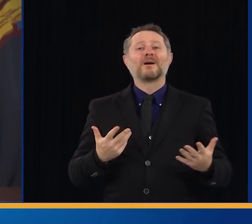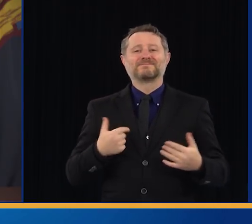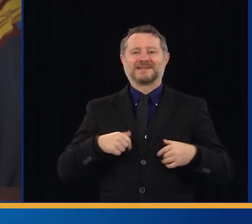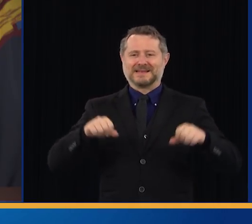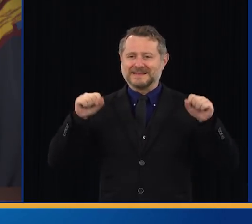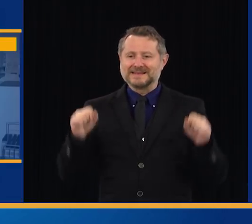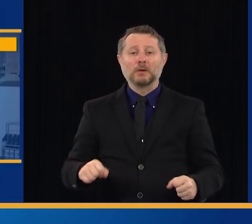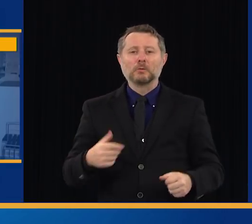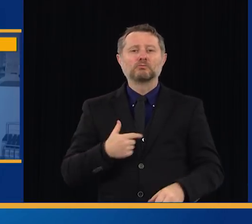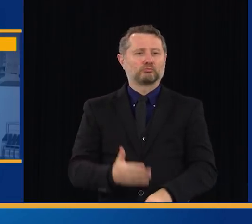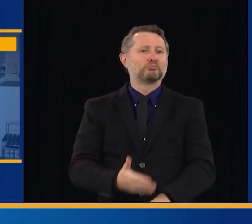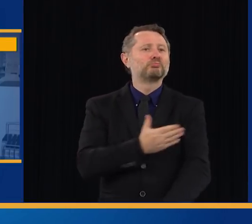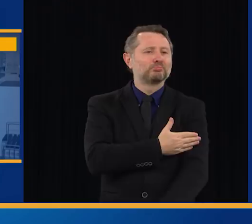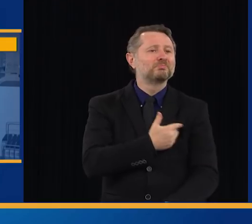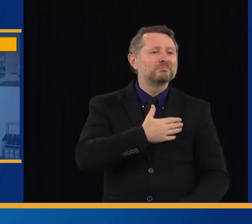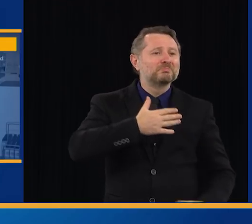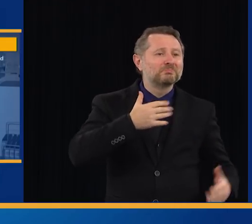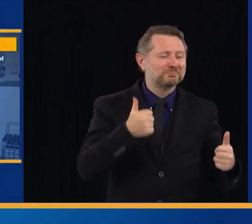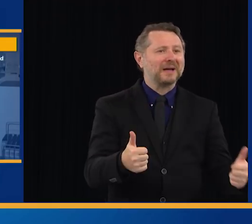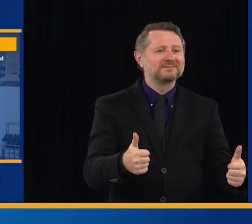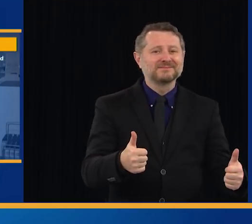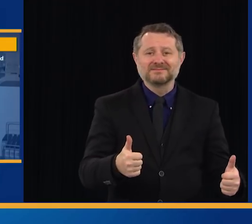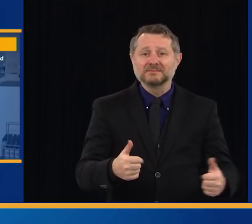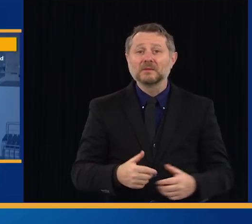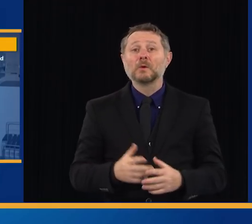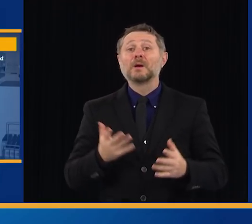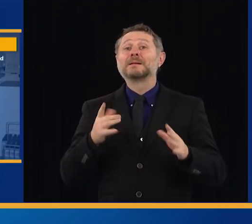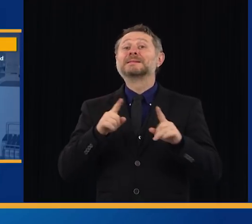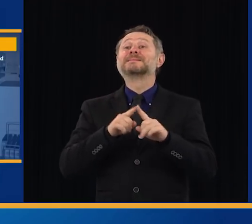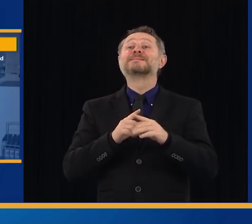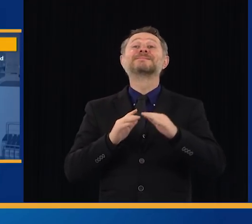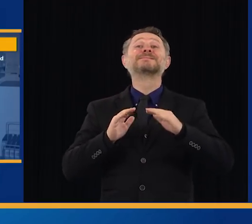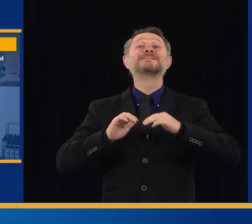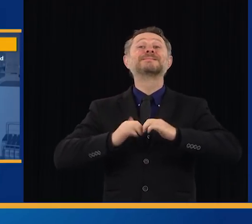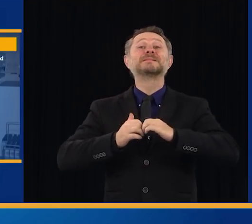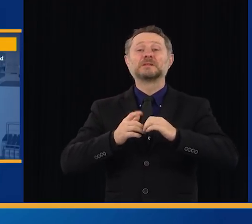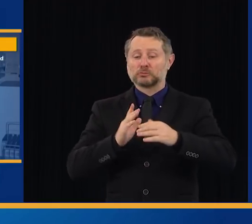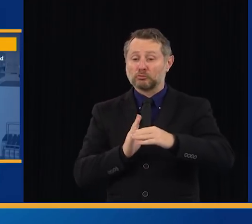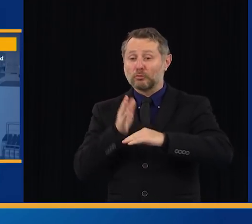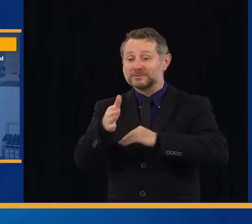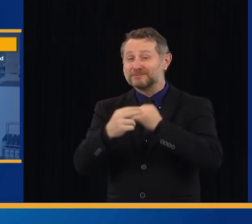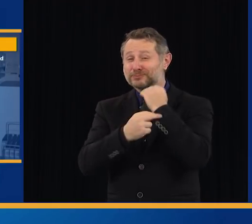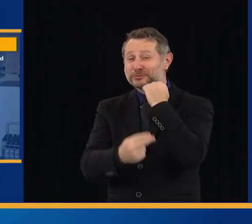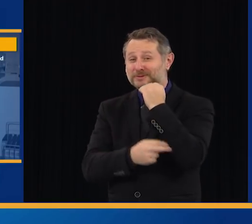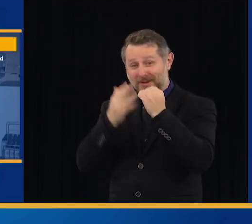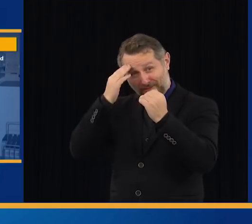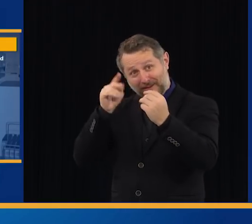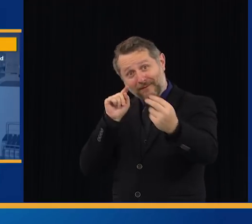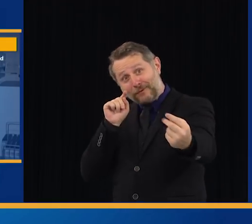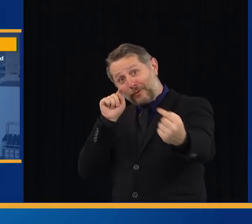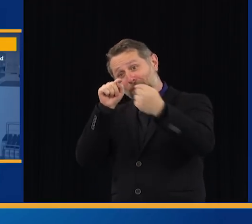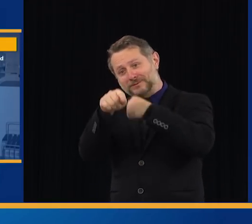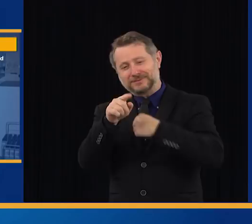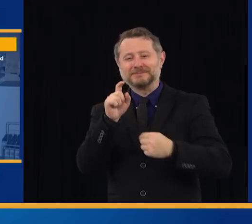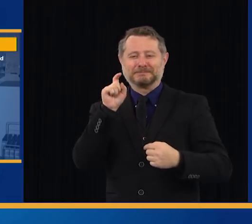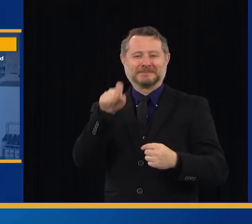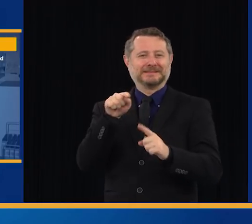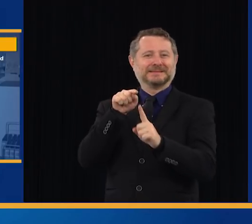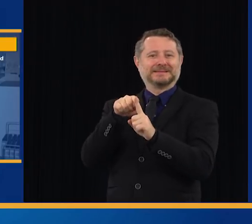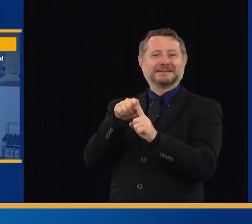better. Part of the way across that bridge is testing. It is the single best tool to inform